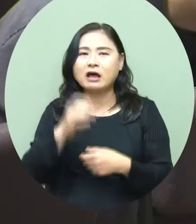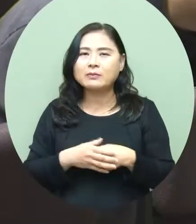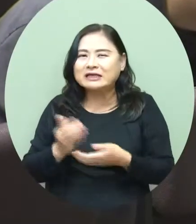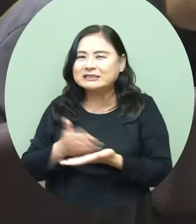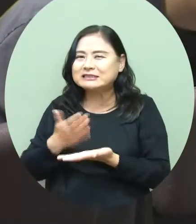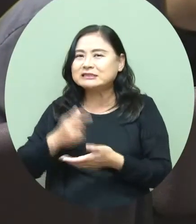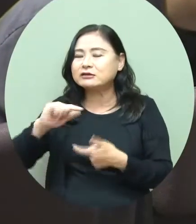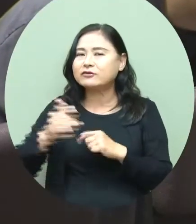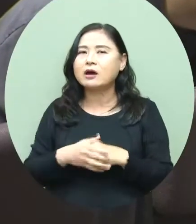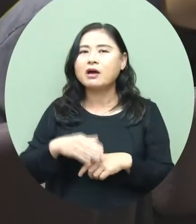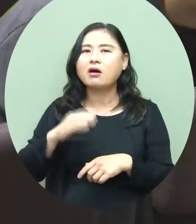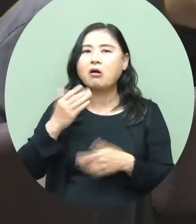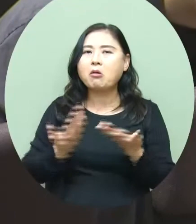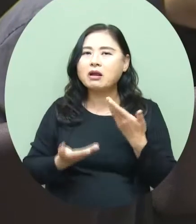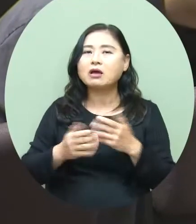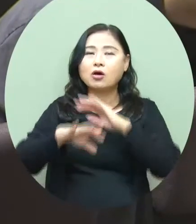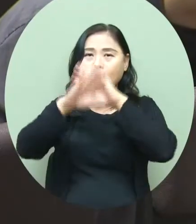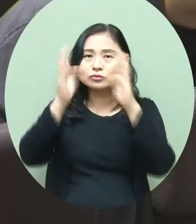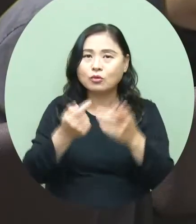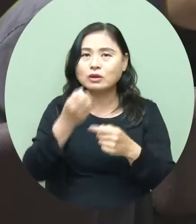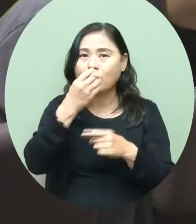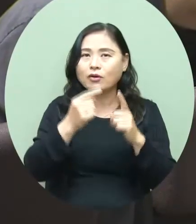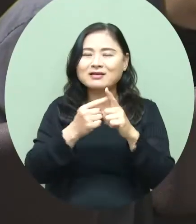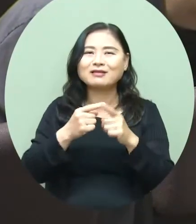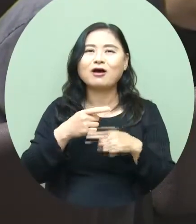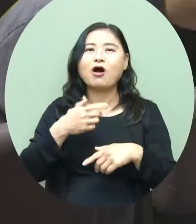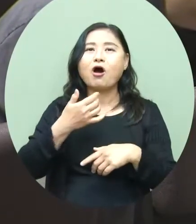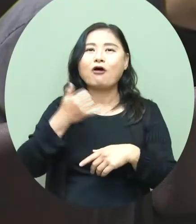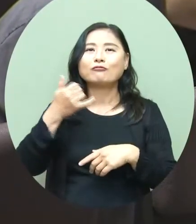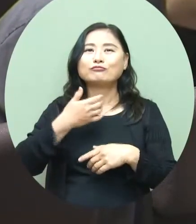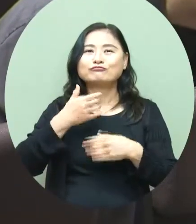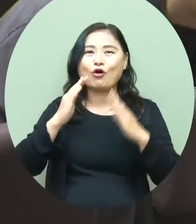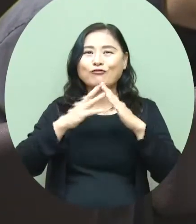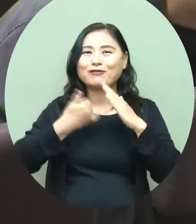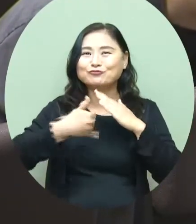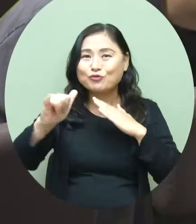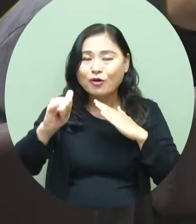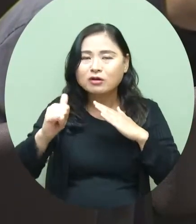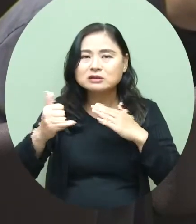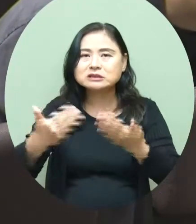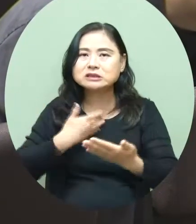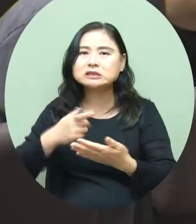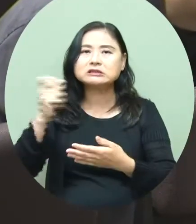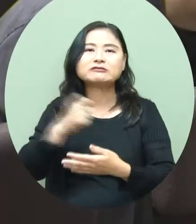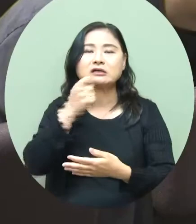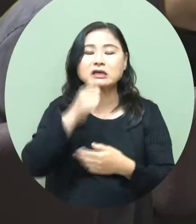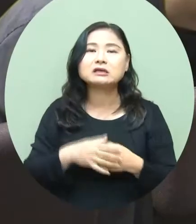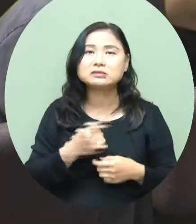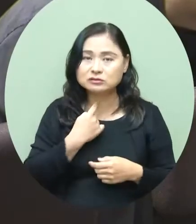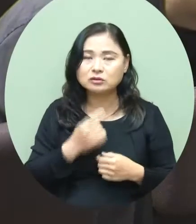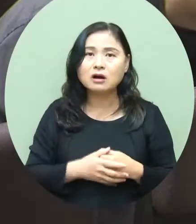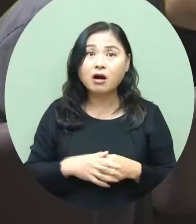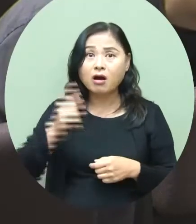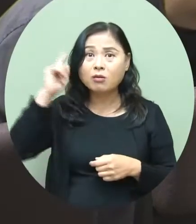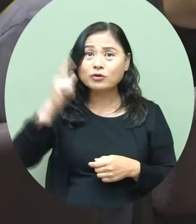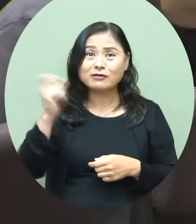Are we testing the waters now with class resumption? Does it mean that in the future people will all have to do RAT tests